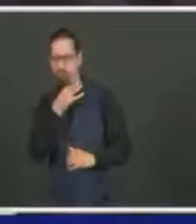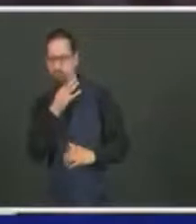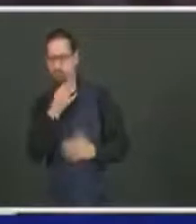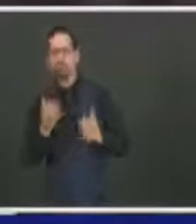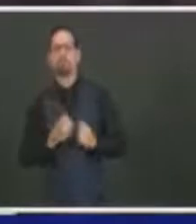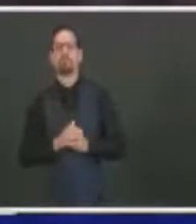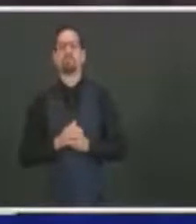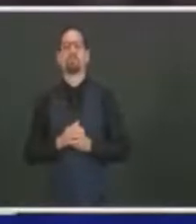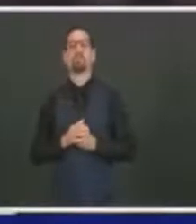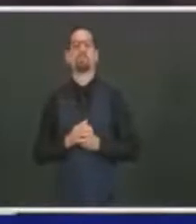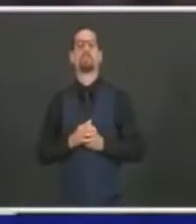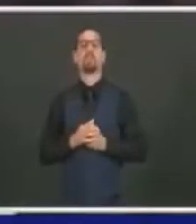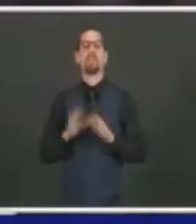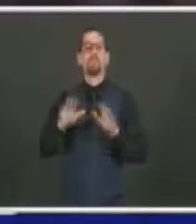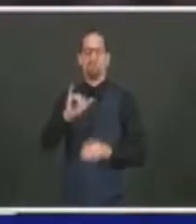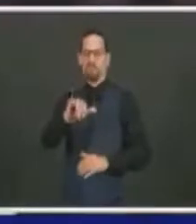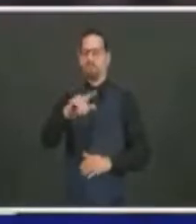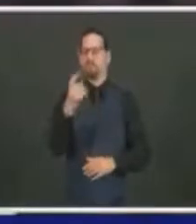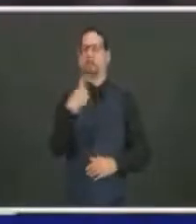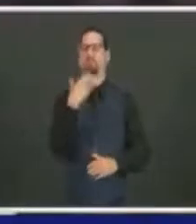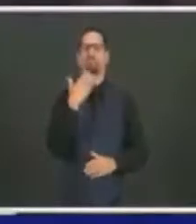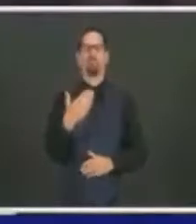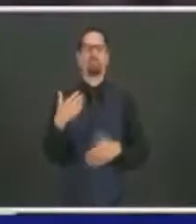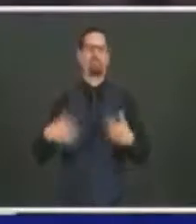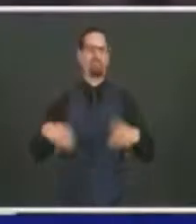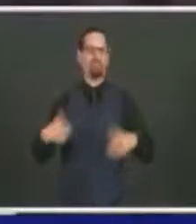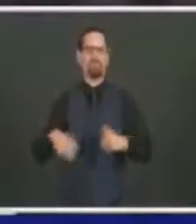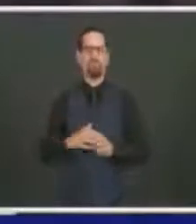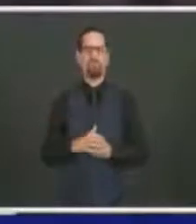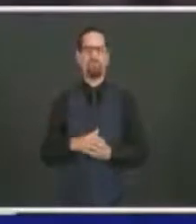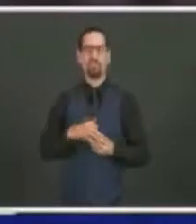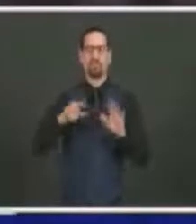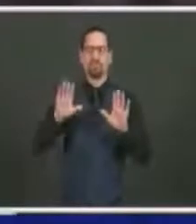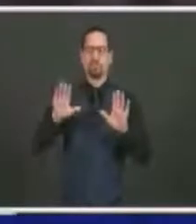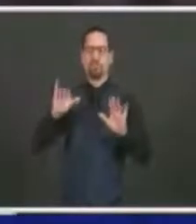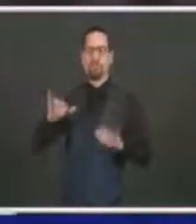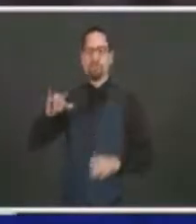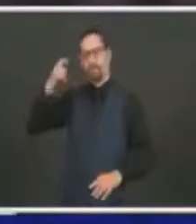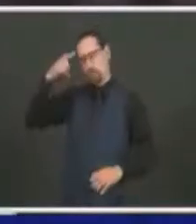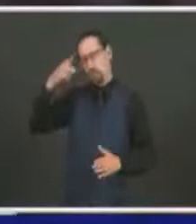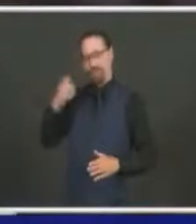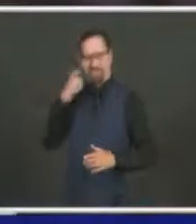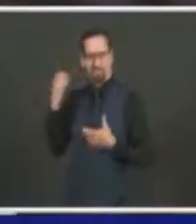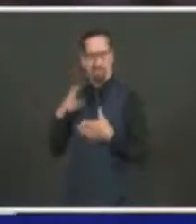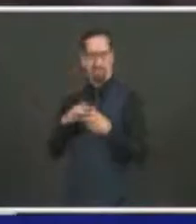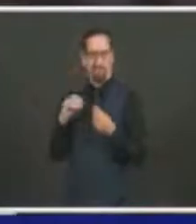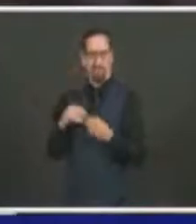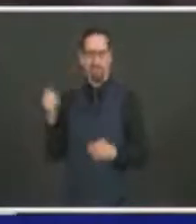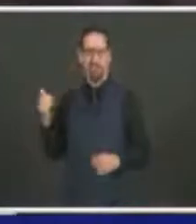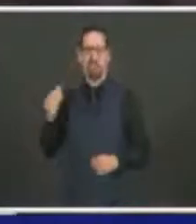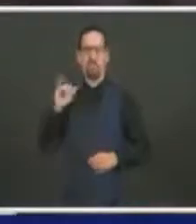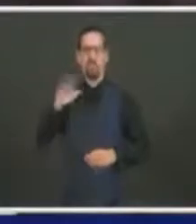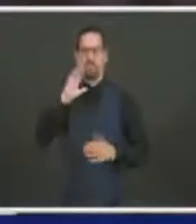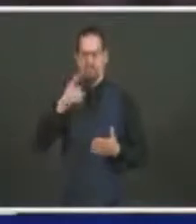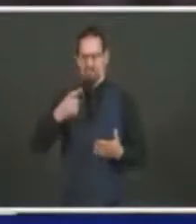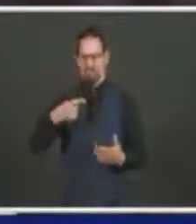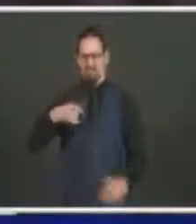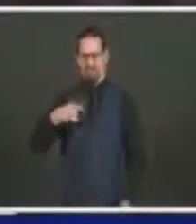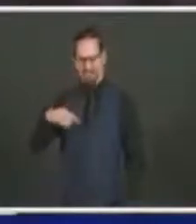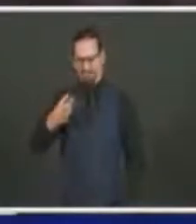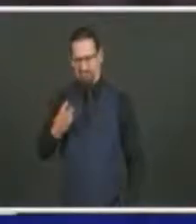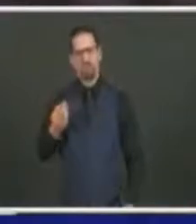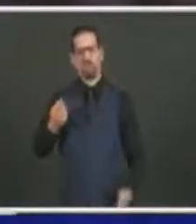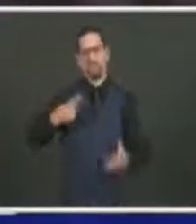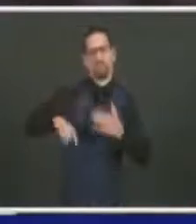is exactly the type of assessment that the governor just shared that we'll be coming back with, the next